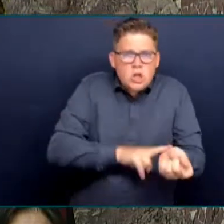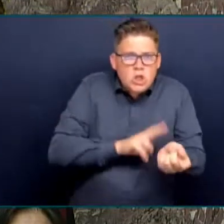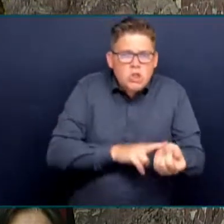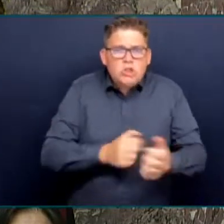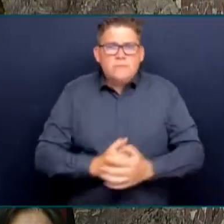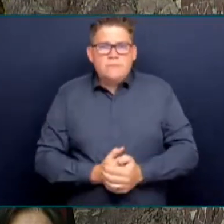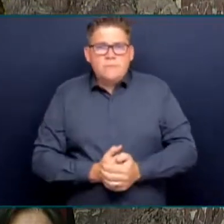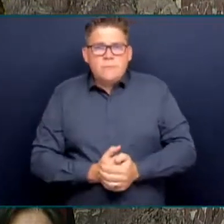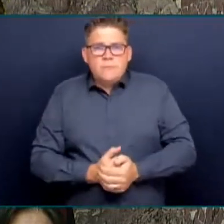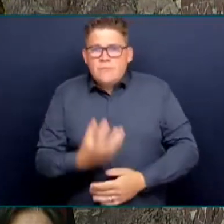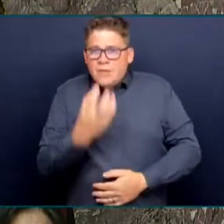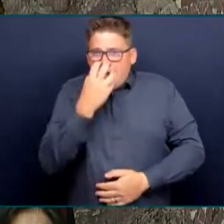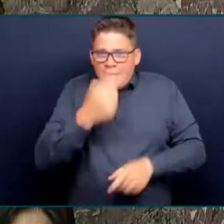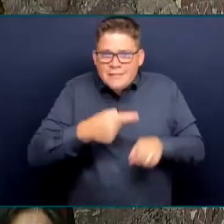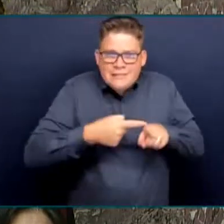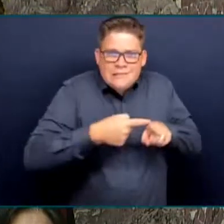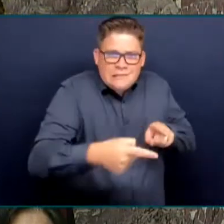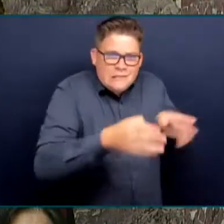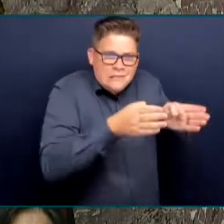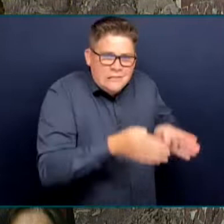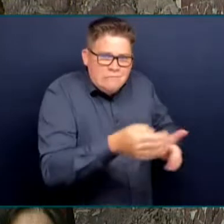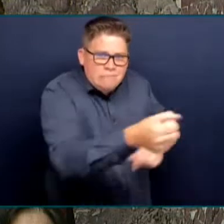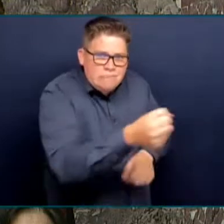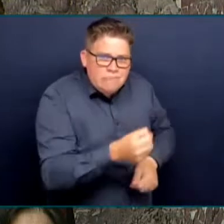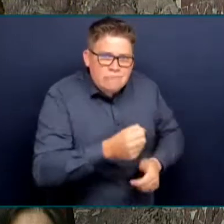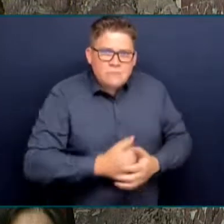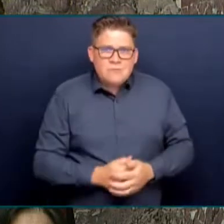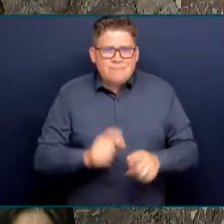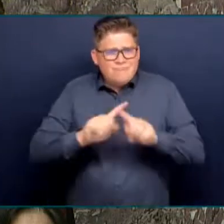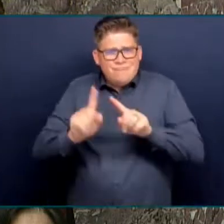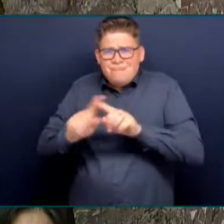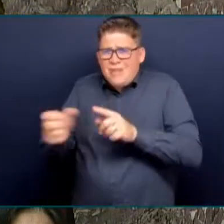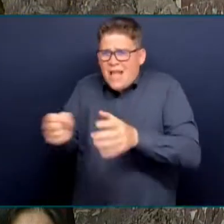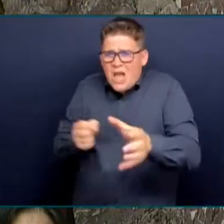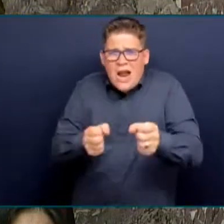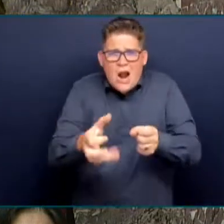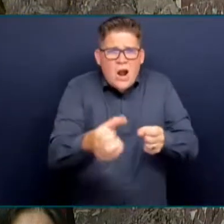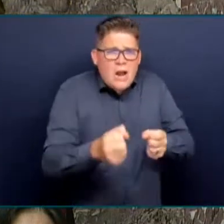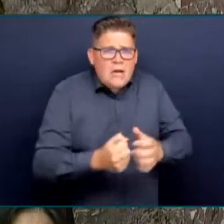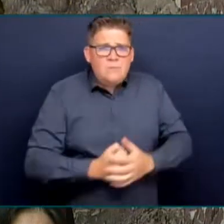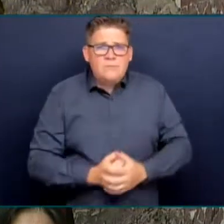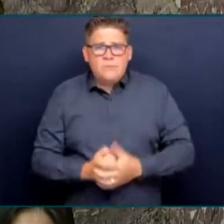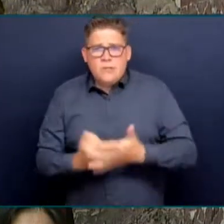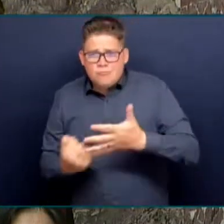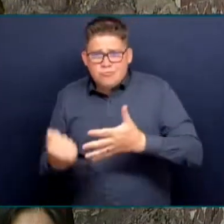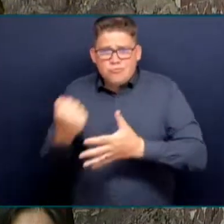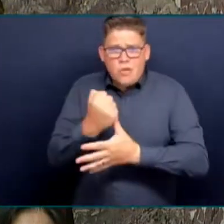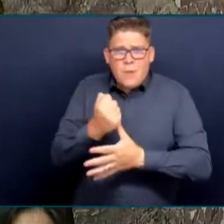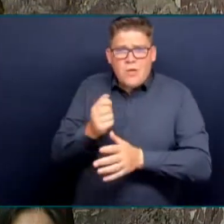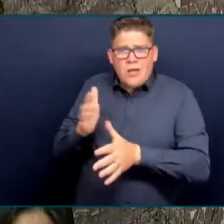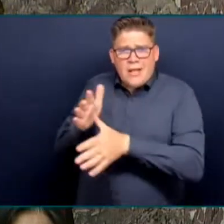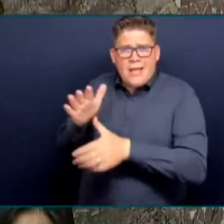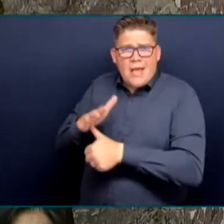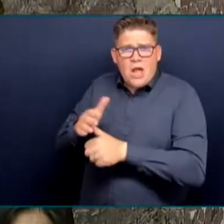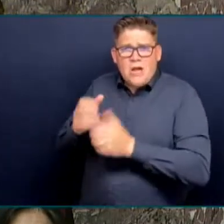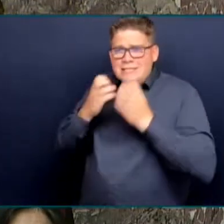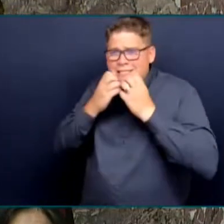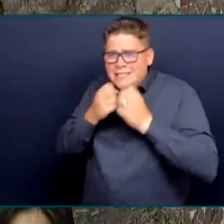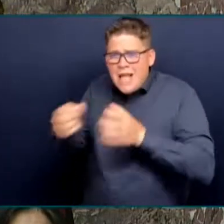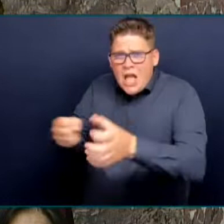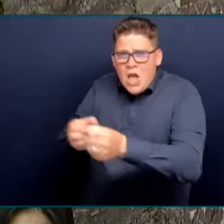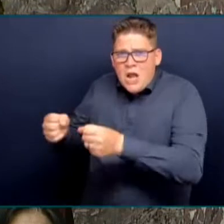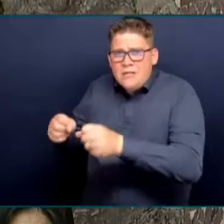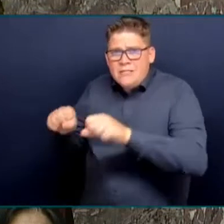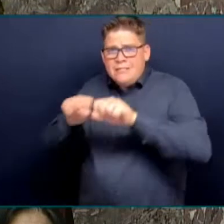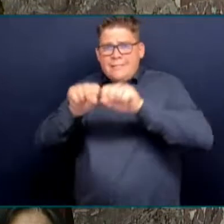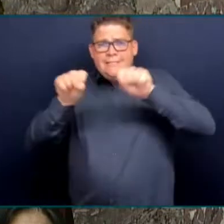action. Equally in primary care, we had to take steps to maintain a system as a result of COVID-19 measures, and